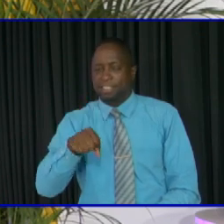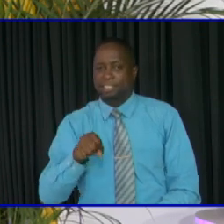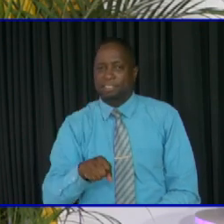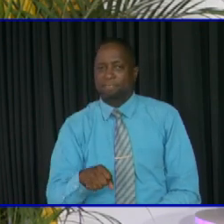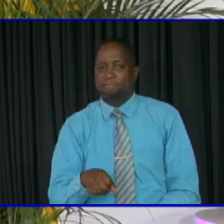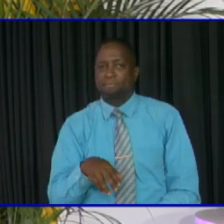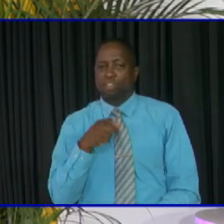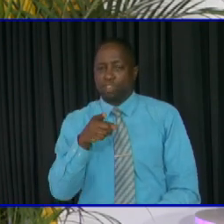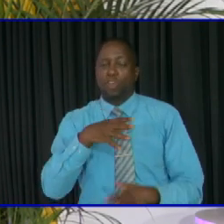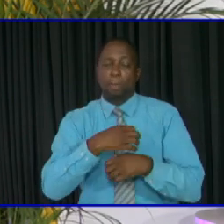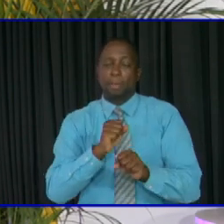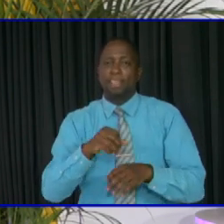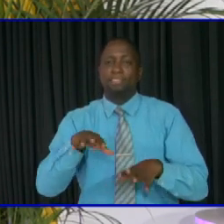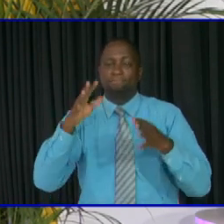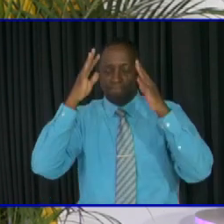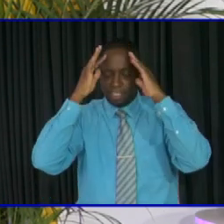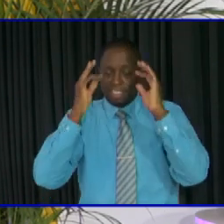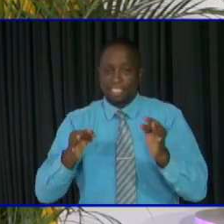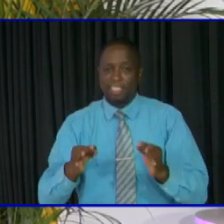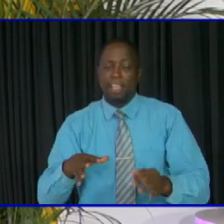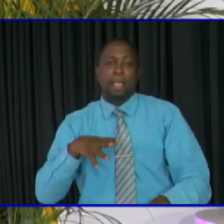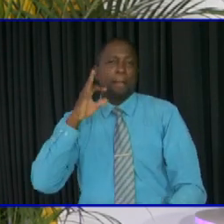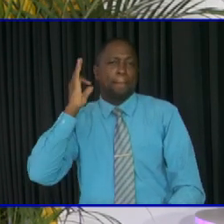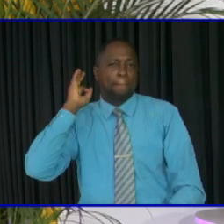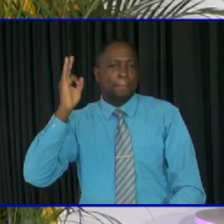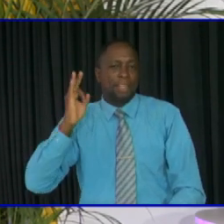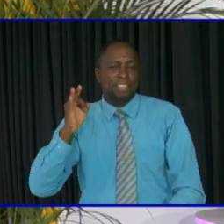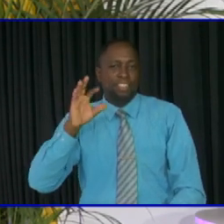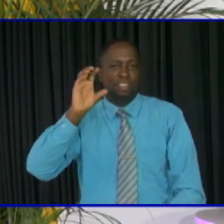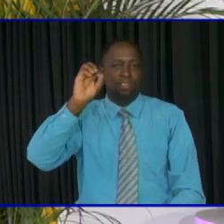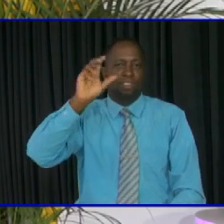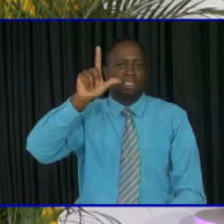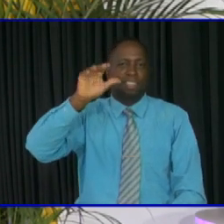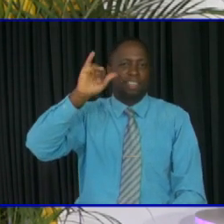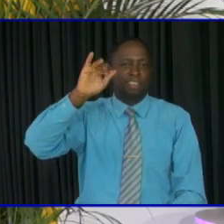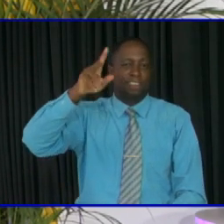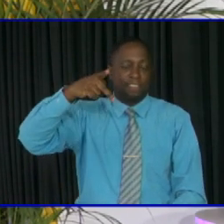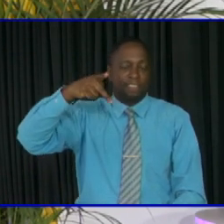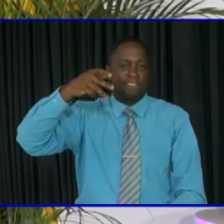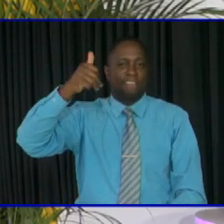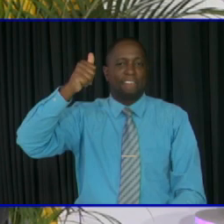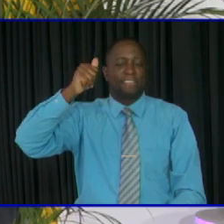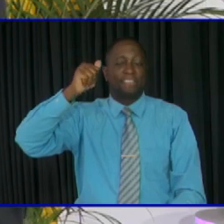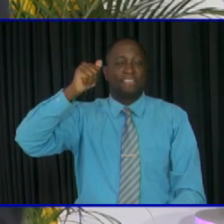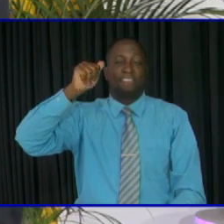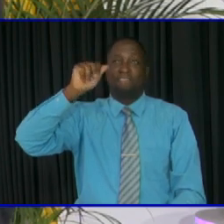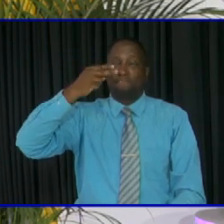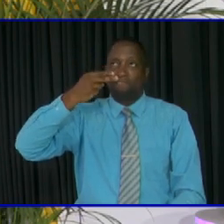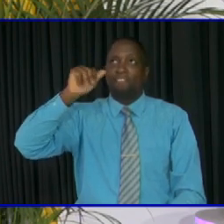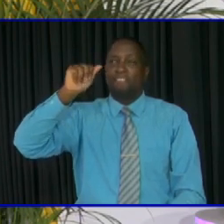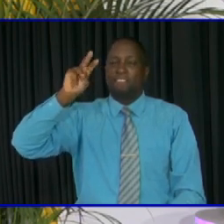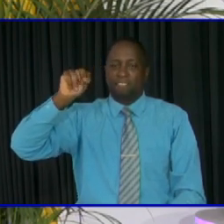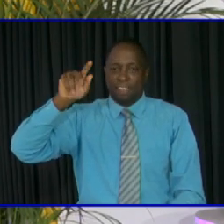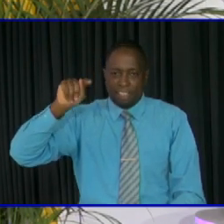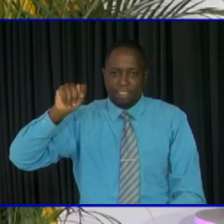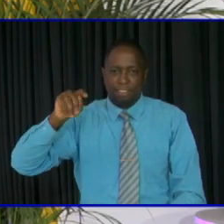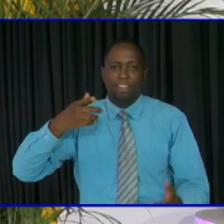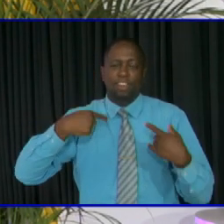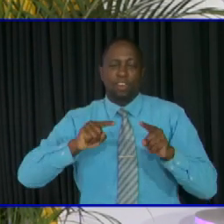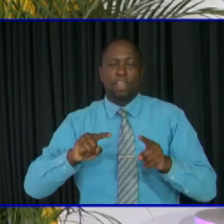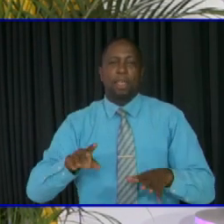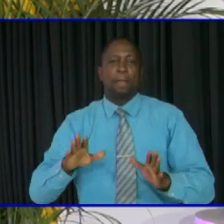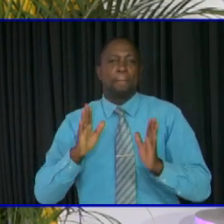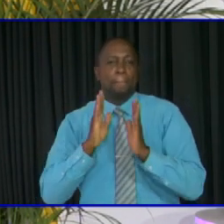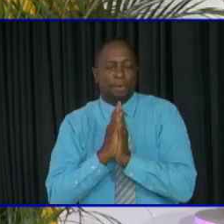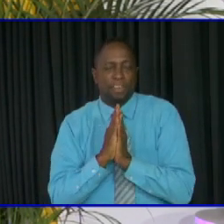decision. And Pastor Oliphant, our co-host or co-evangelist and host, will pray that